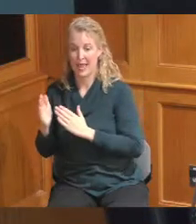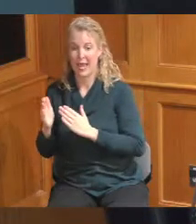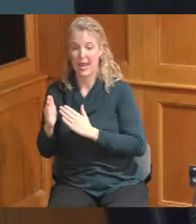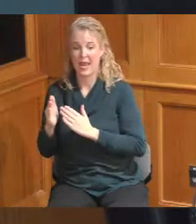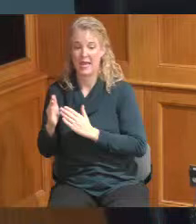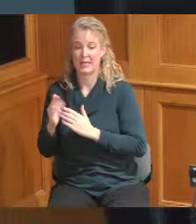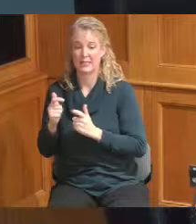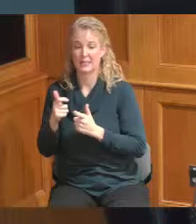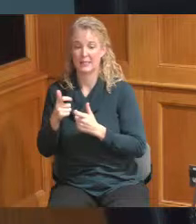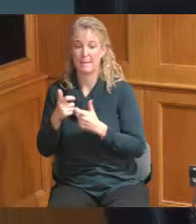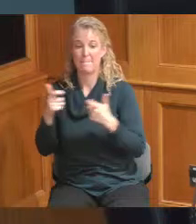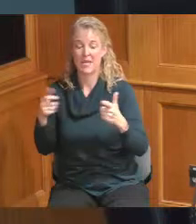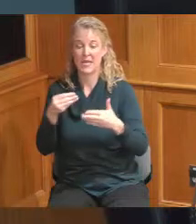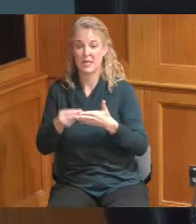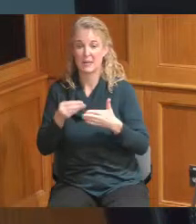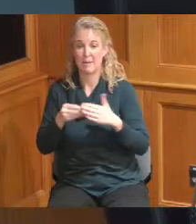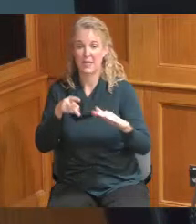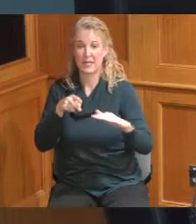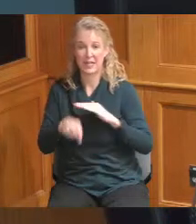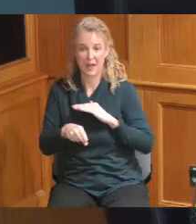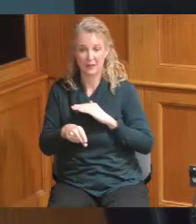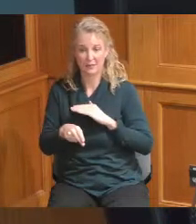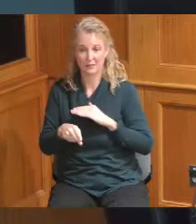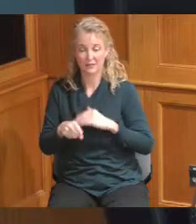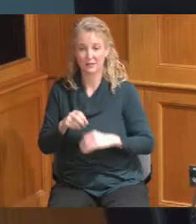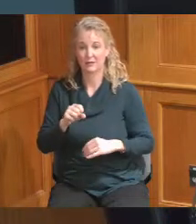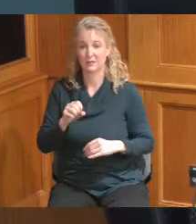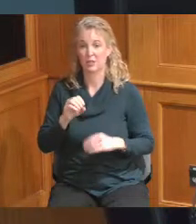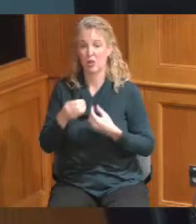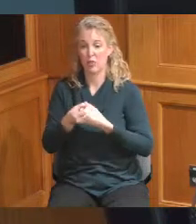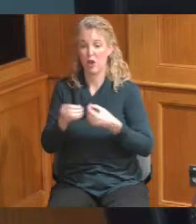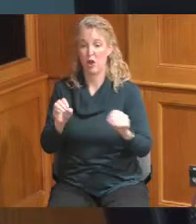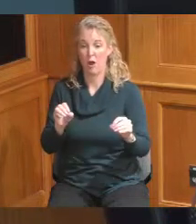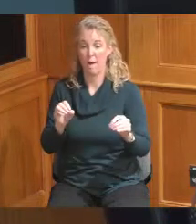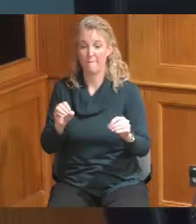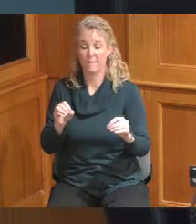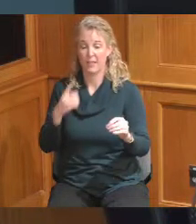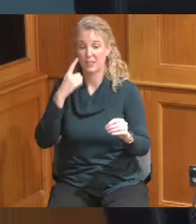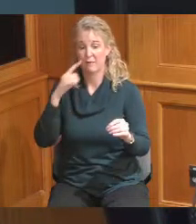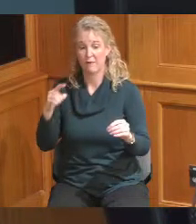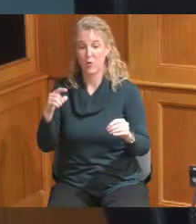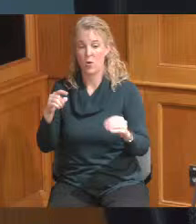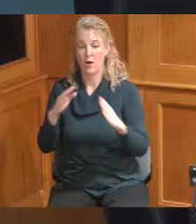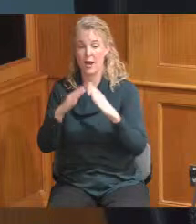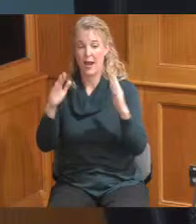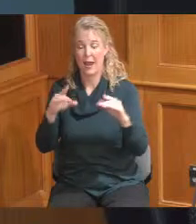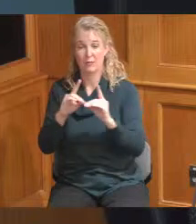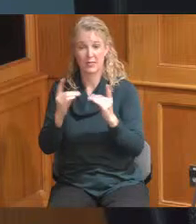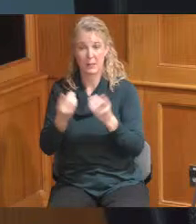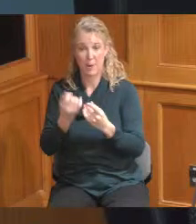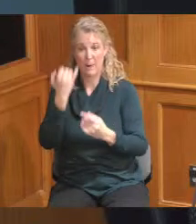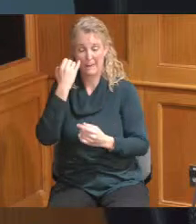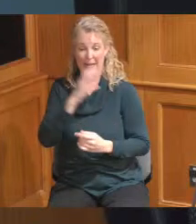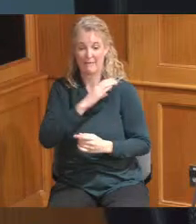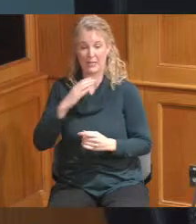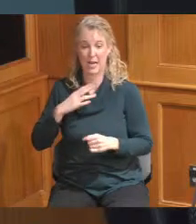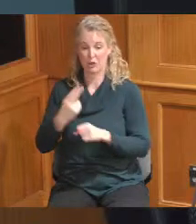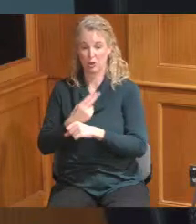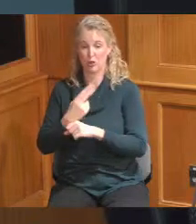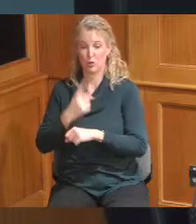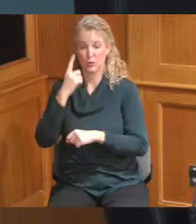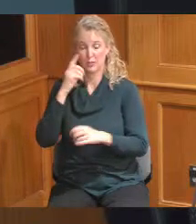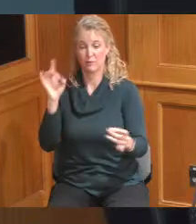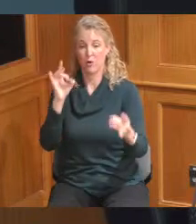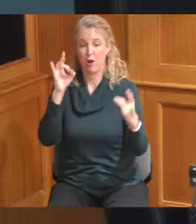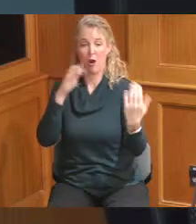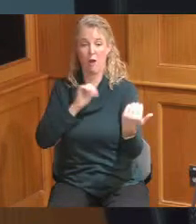big disasters. Staff at the office, a branch of the U.S. Housing Department that Congress uses to address the worst catastrophes,